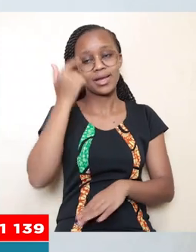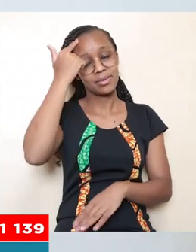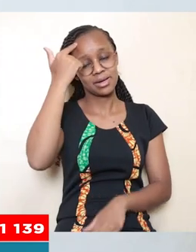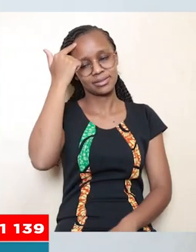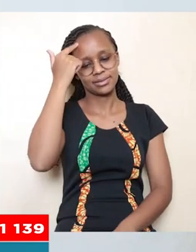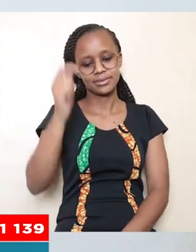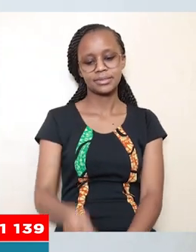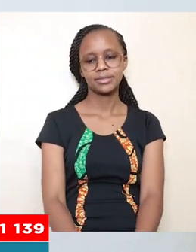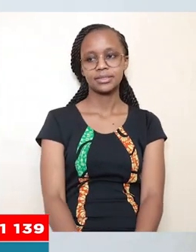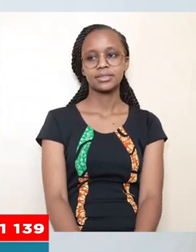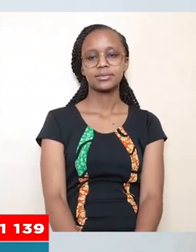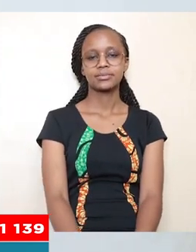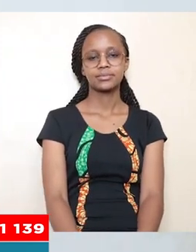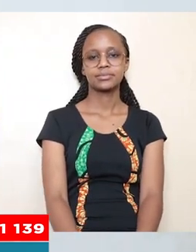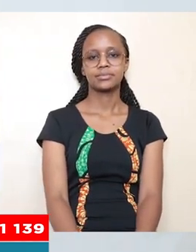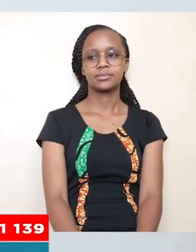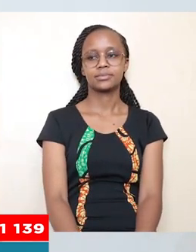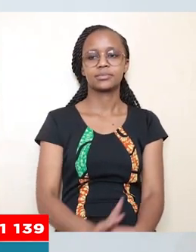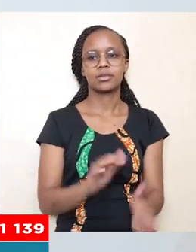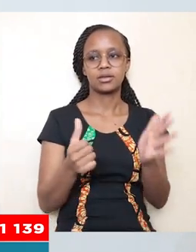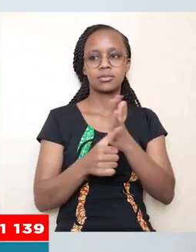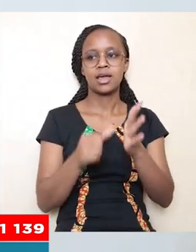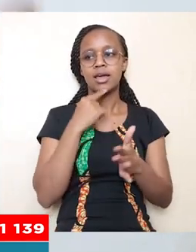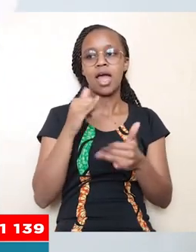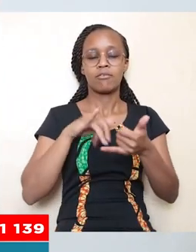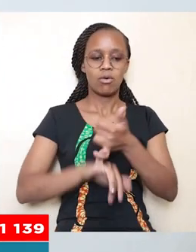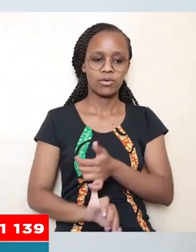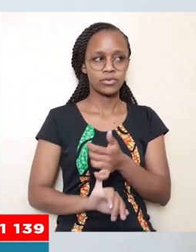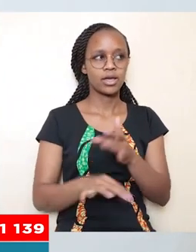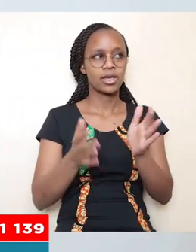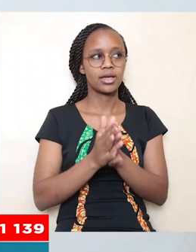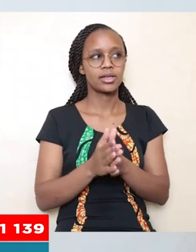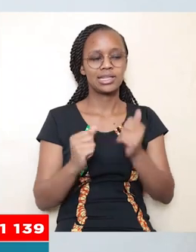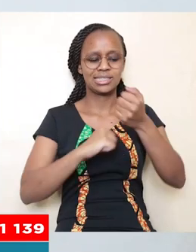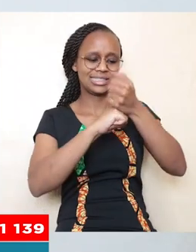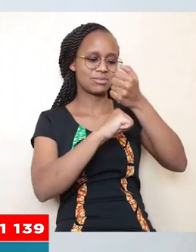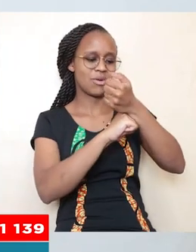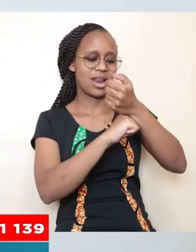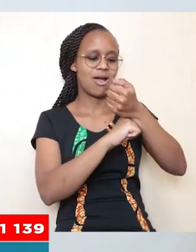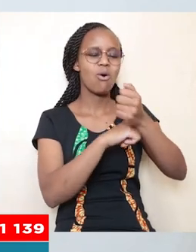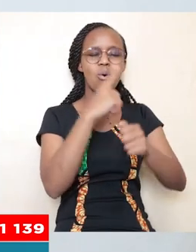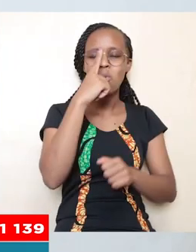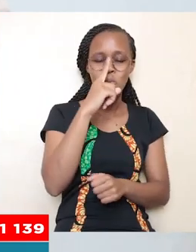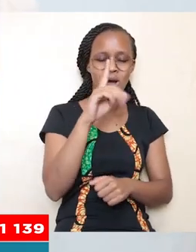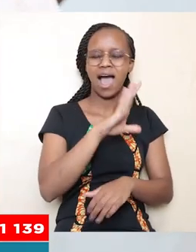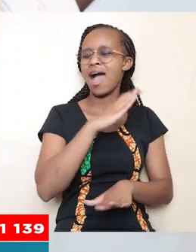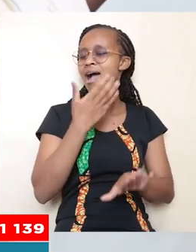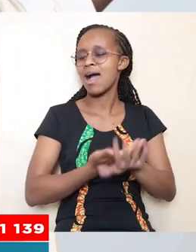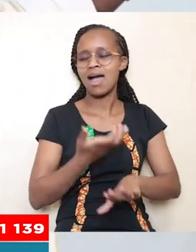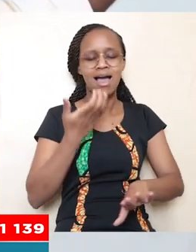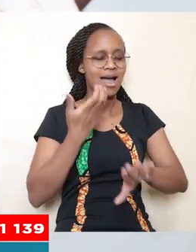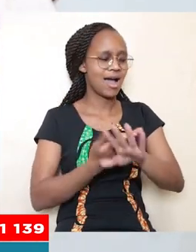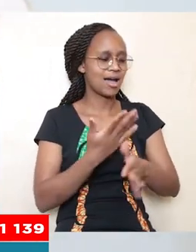remind. And the problem is, when you have such a wife, and she is supported from home, hakuna kitu gumu